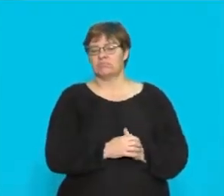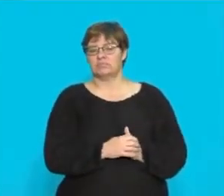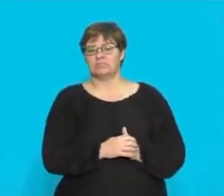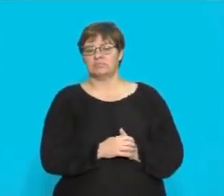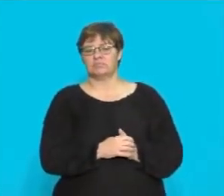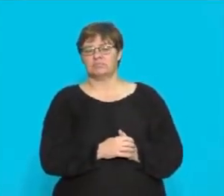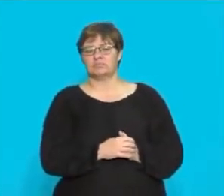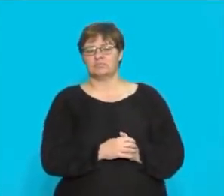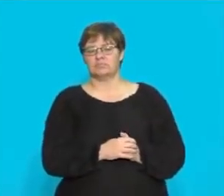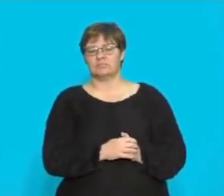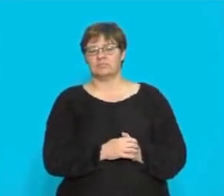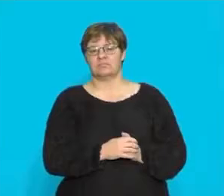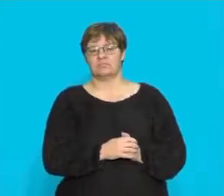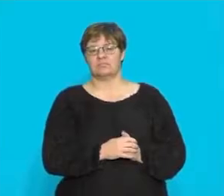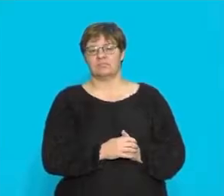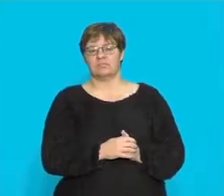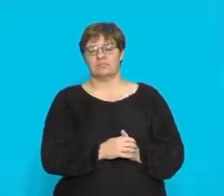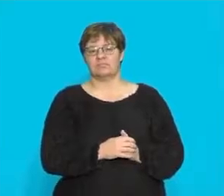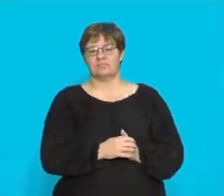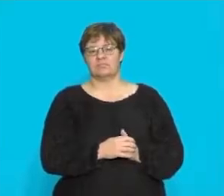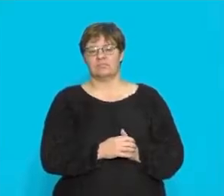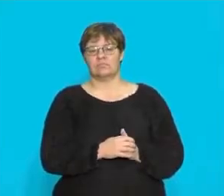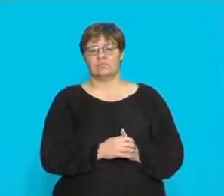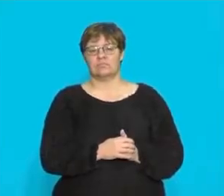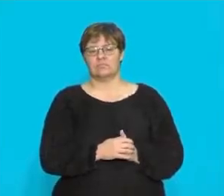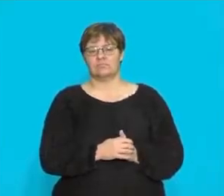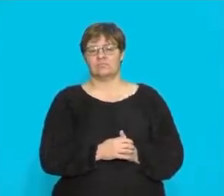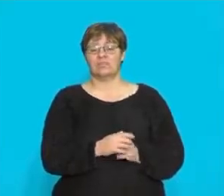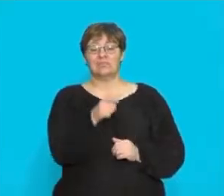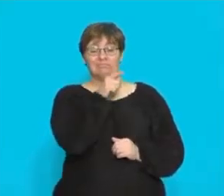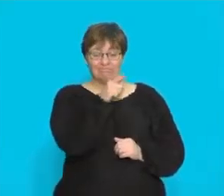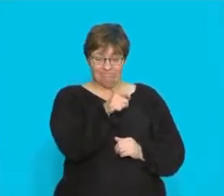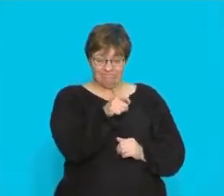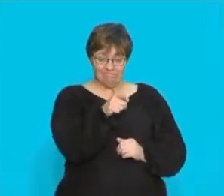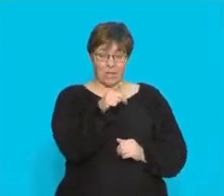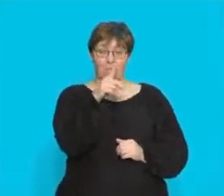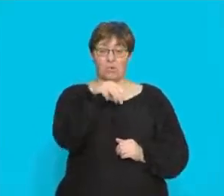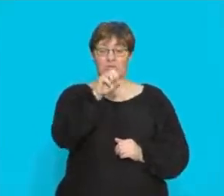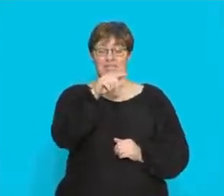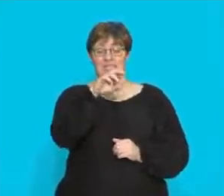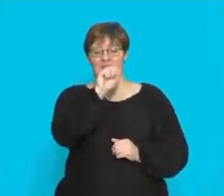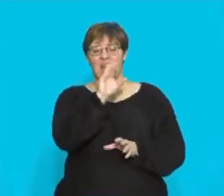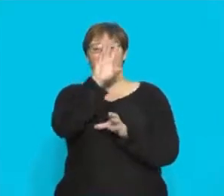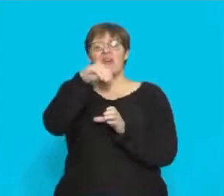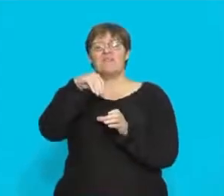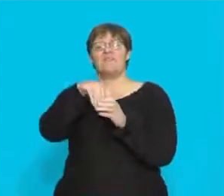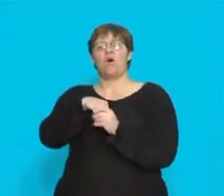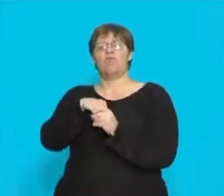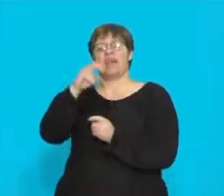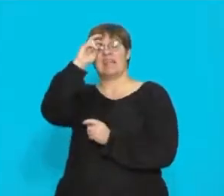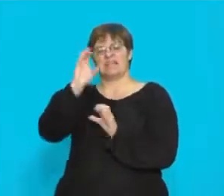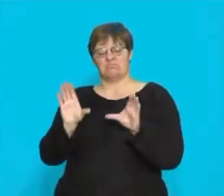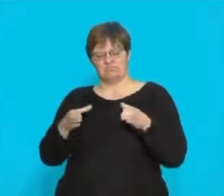right, we are looking at, what we're looking at is what makes these organisms, right, part of